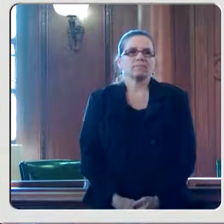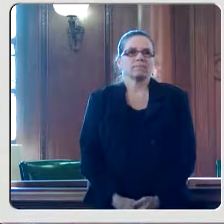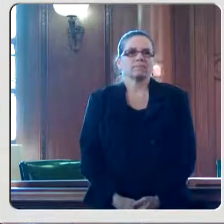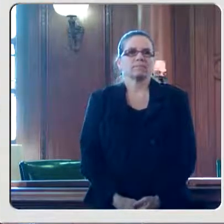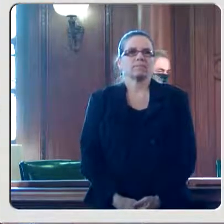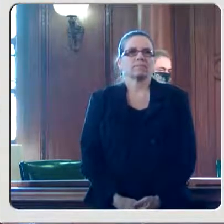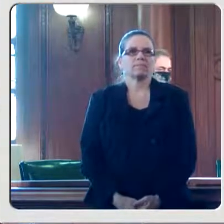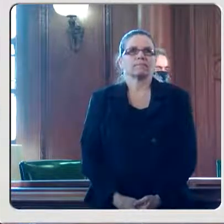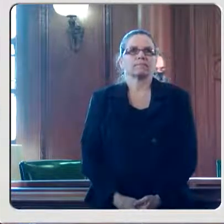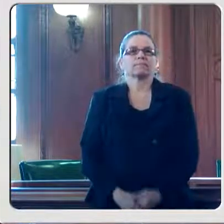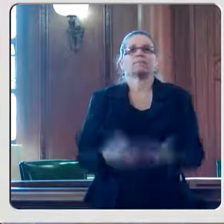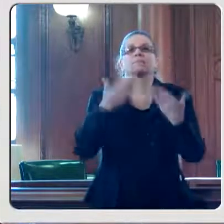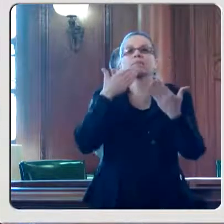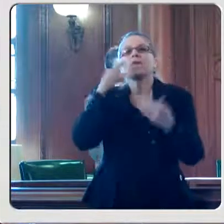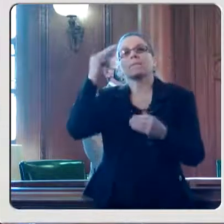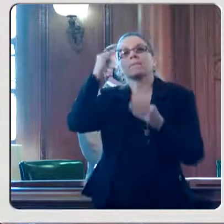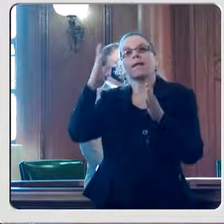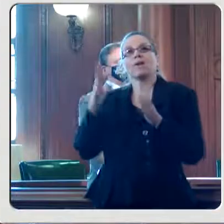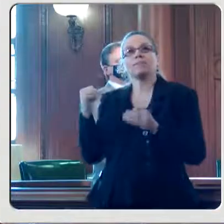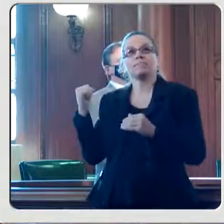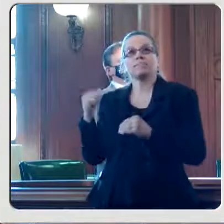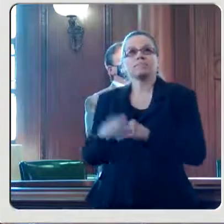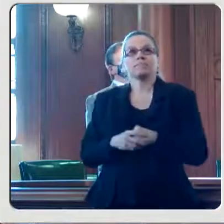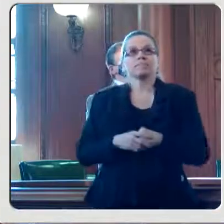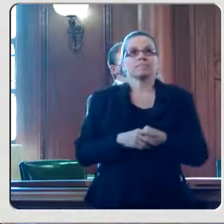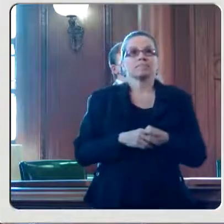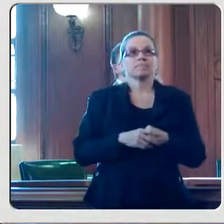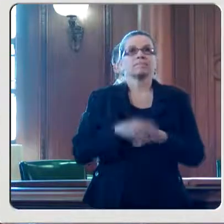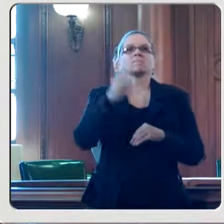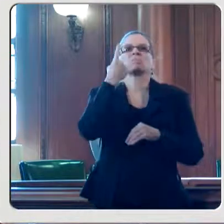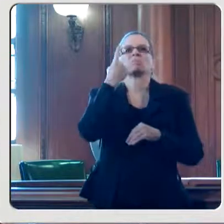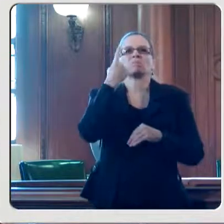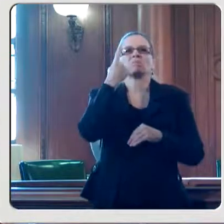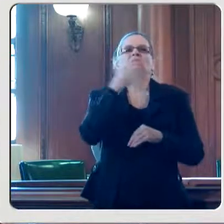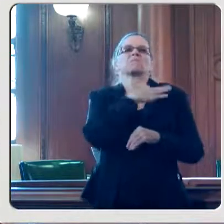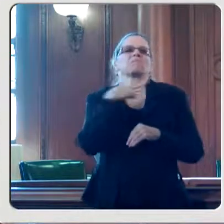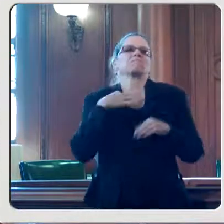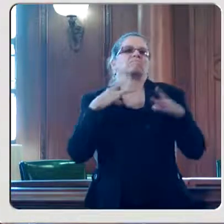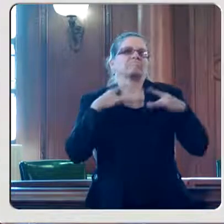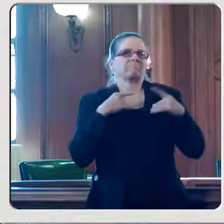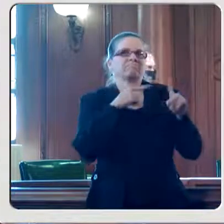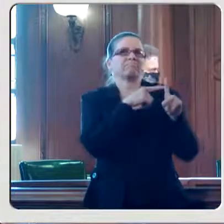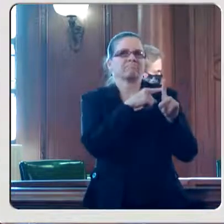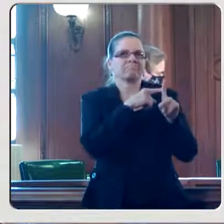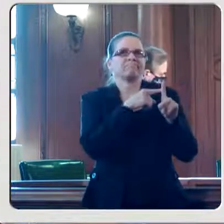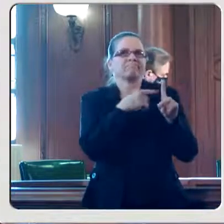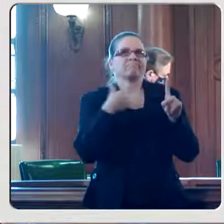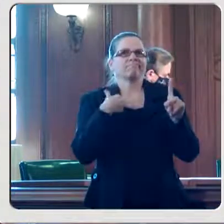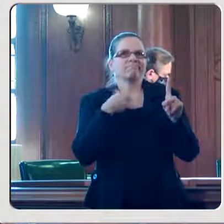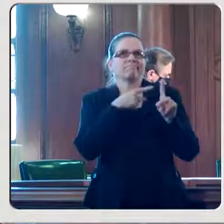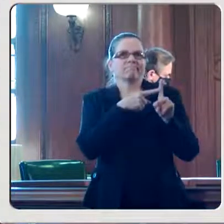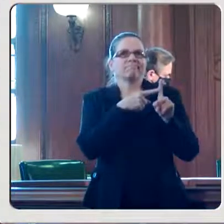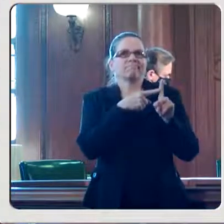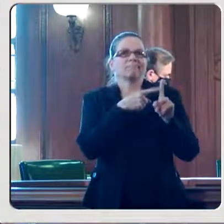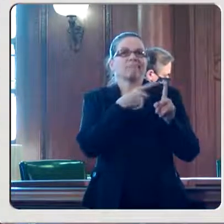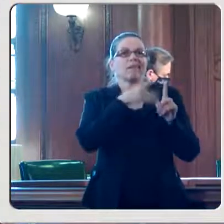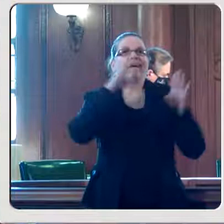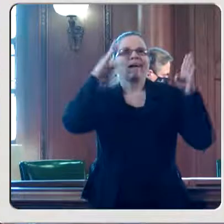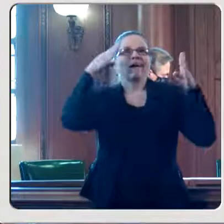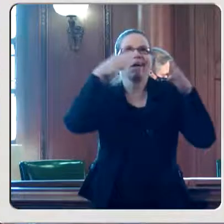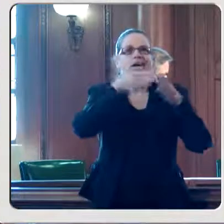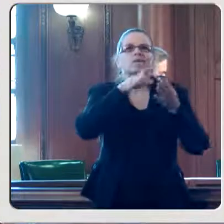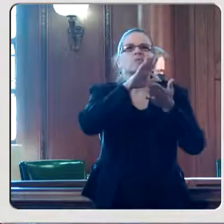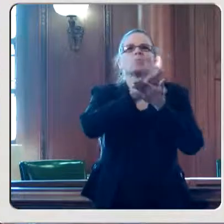Thank you, Mayor. We have one out with COVID. Our schools continue to be on target for HVAC upgrades. At